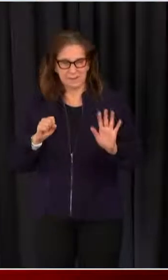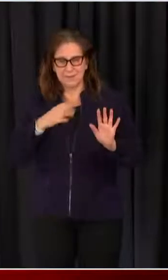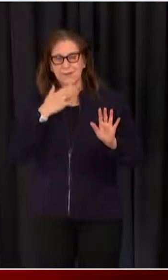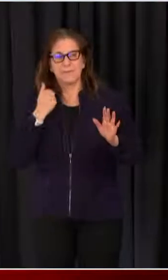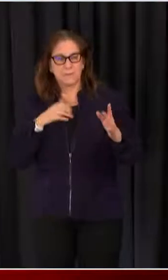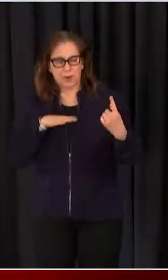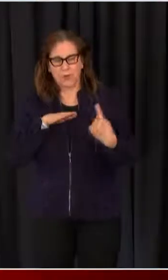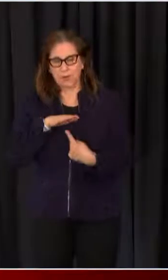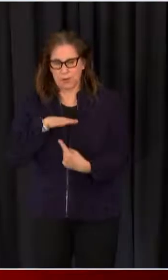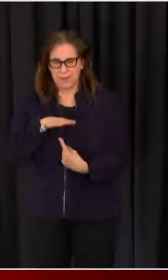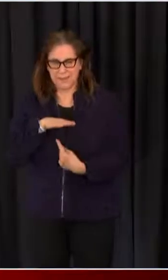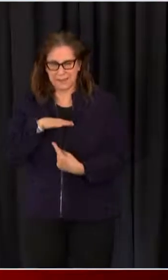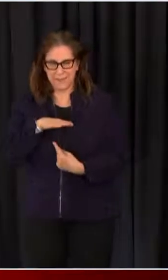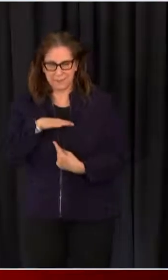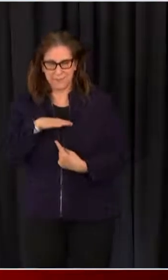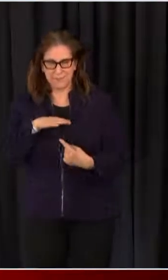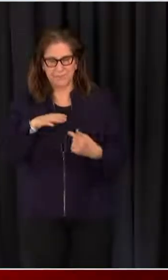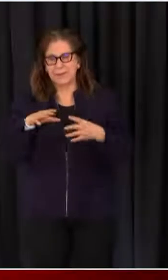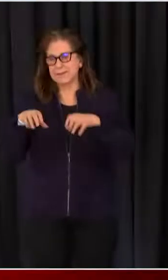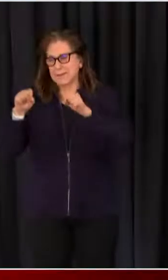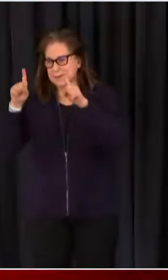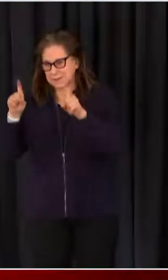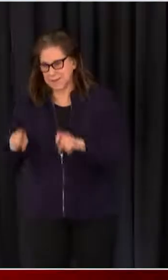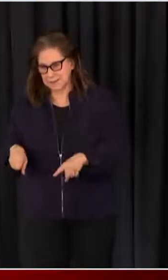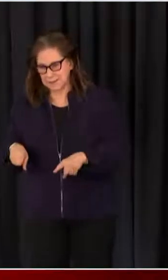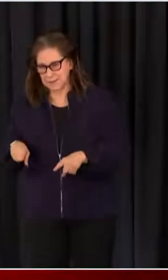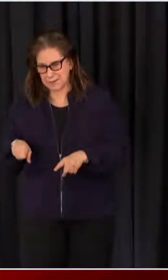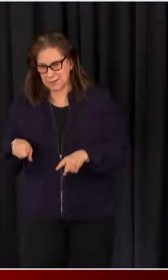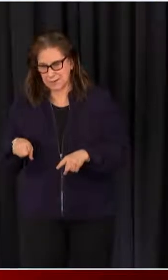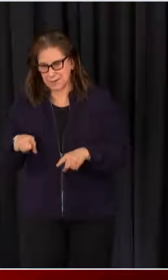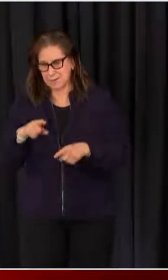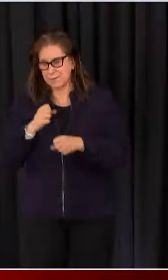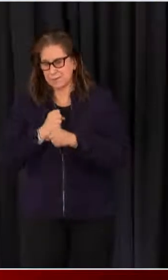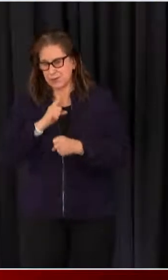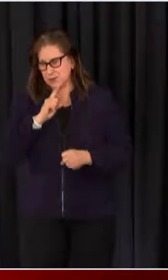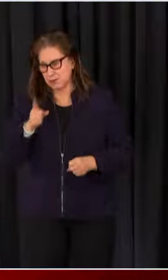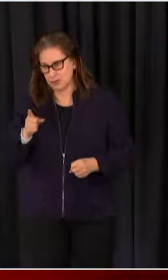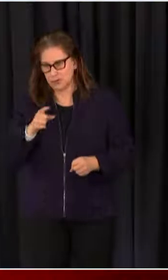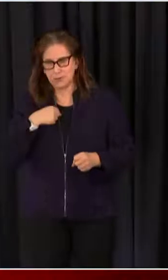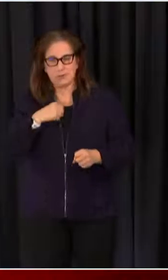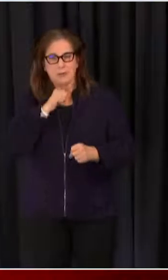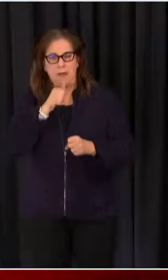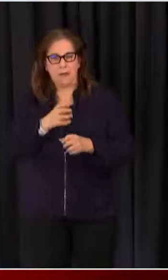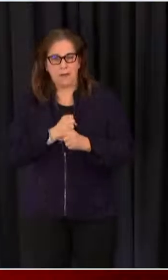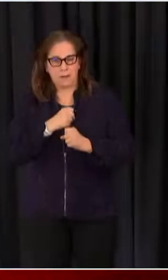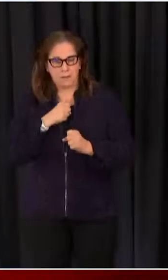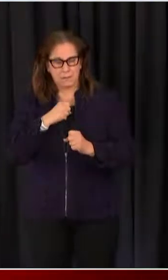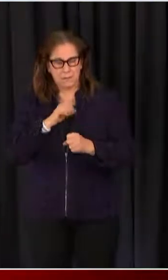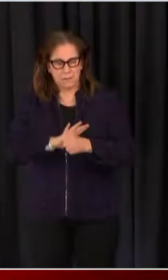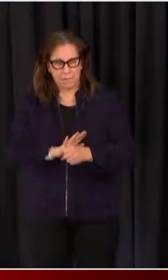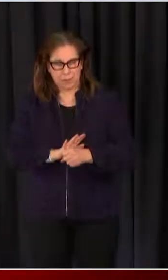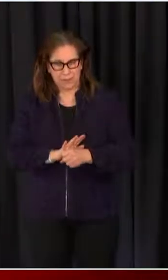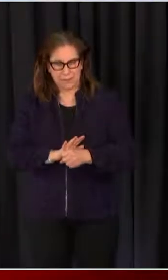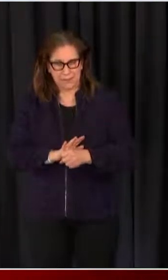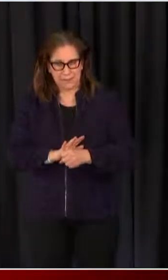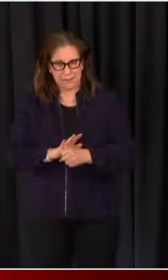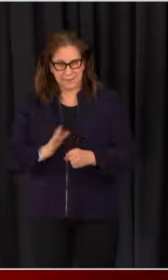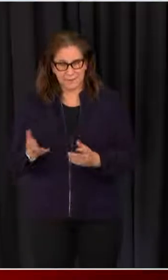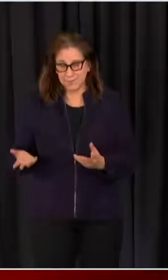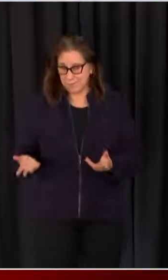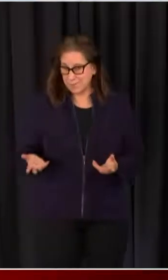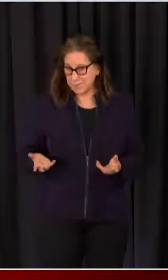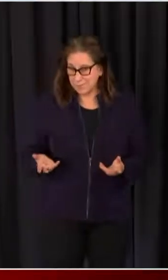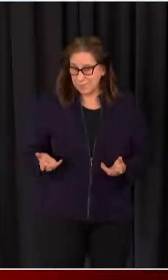isolate immediately, be tested, and receive further guidance from their healthcare provider in DC Health. Because of the change in